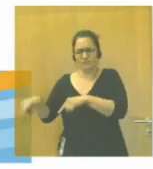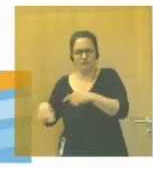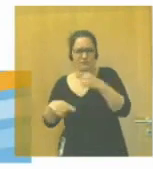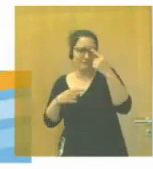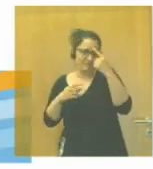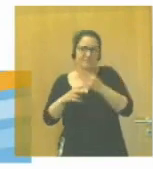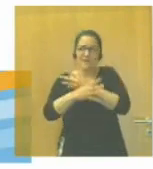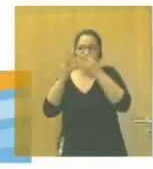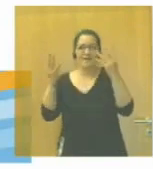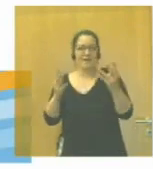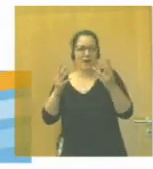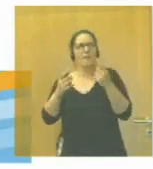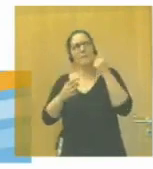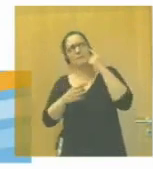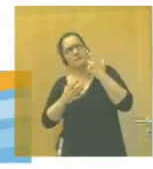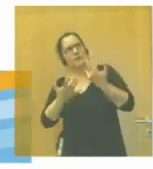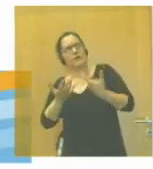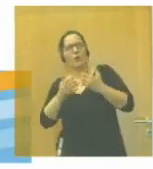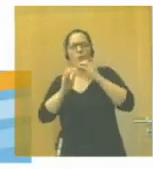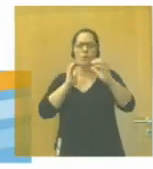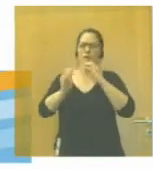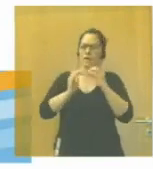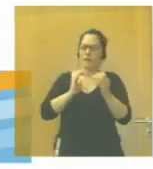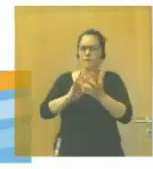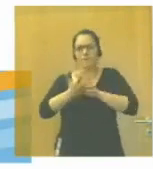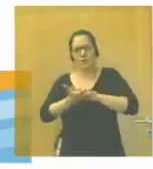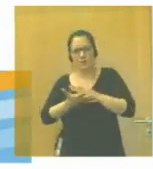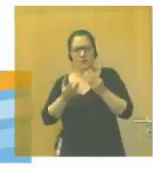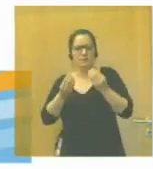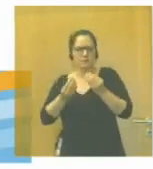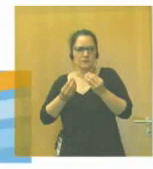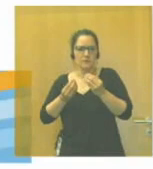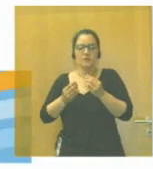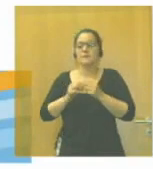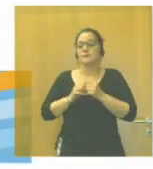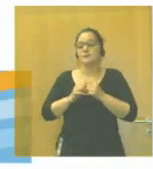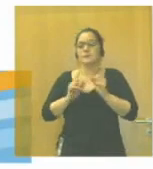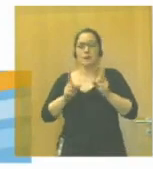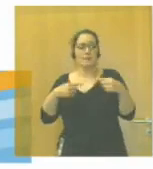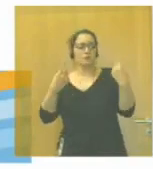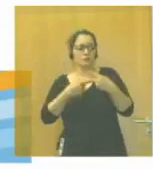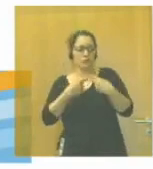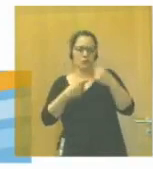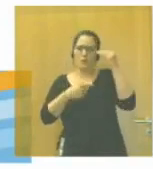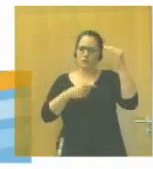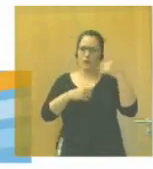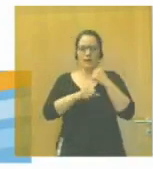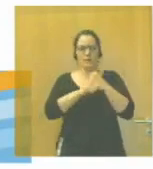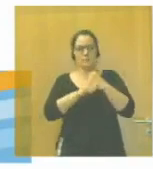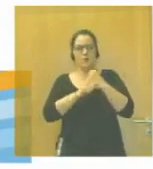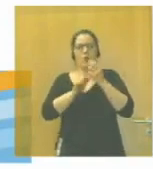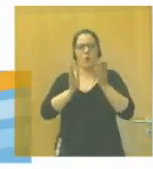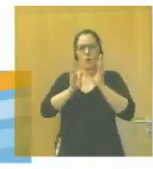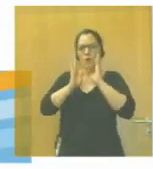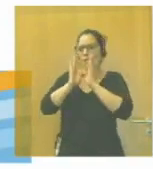really matters. Each person's own experience is going to impact what they think about mental health prevention,